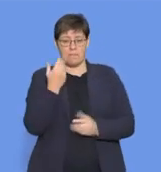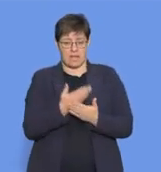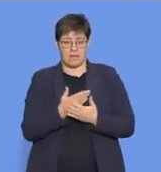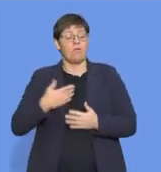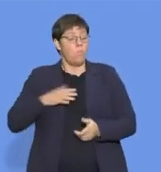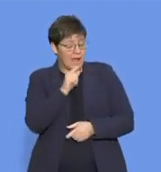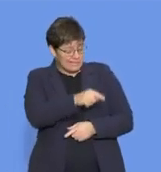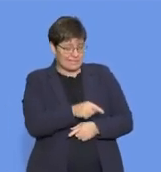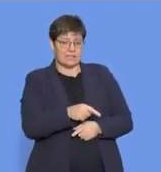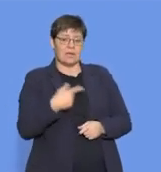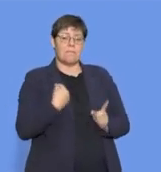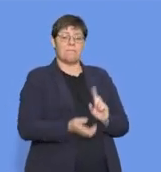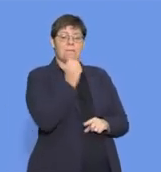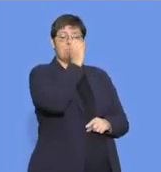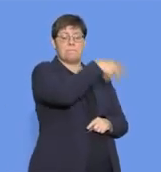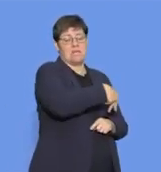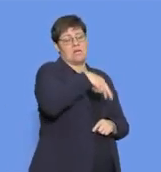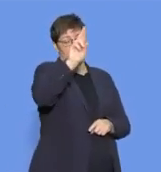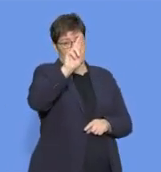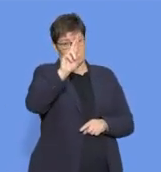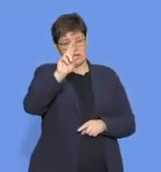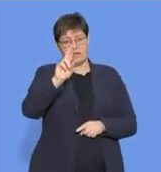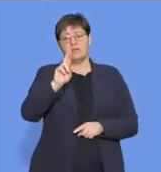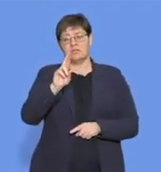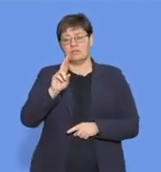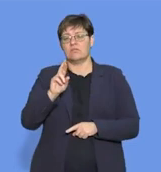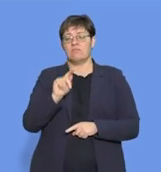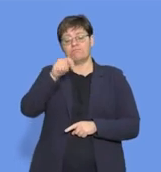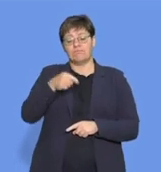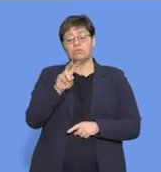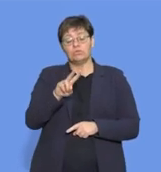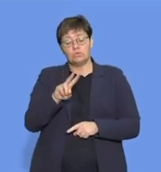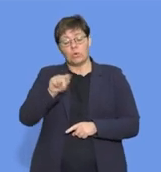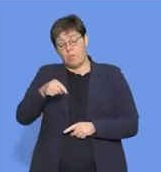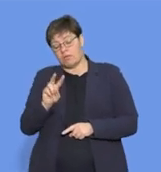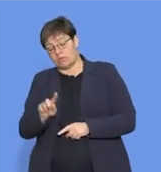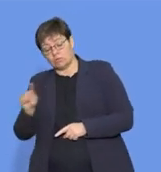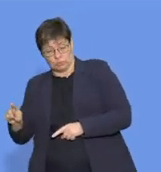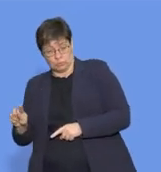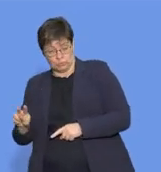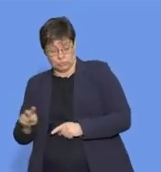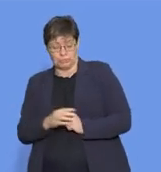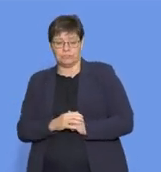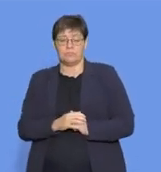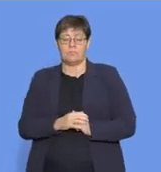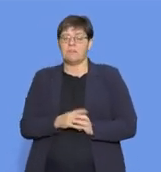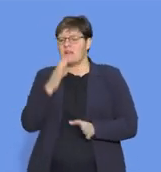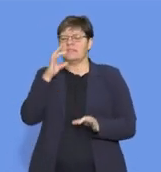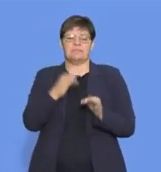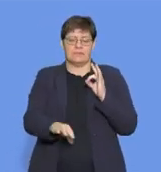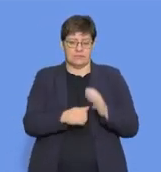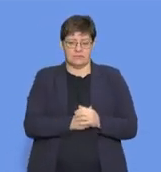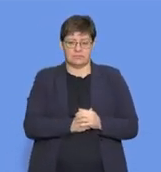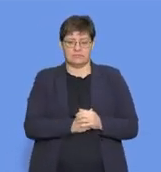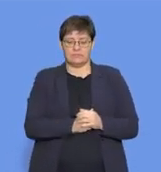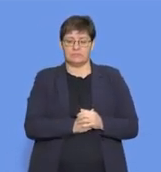they do want us to find that side. They want us to find PR correct to 2 decimal places. So, pretty